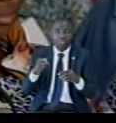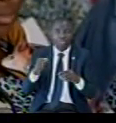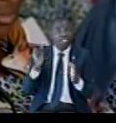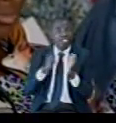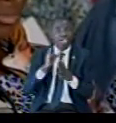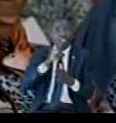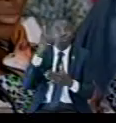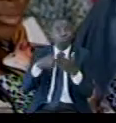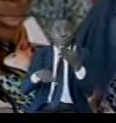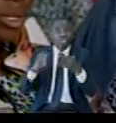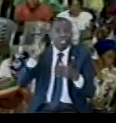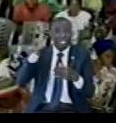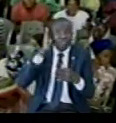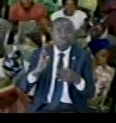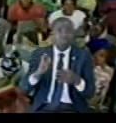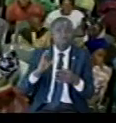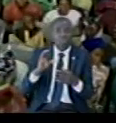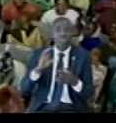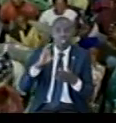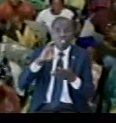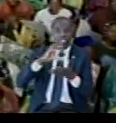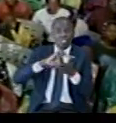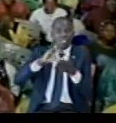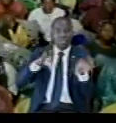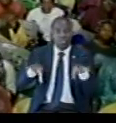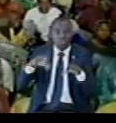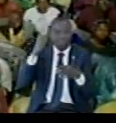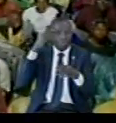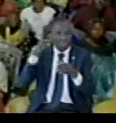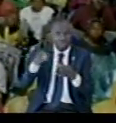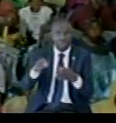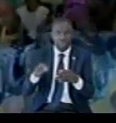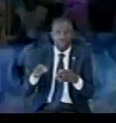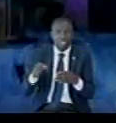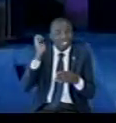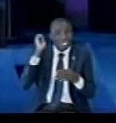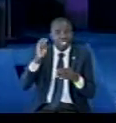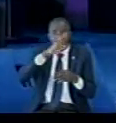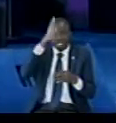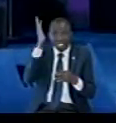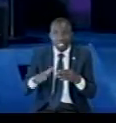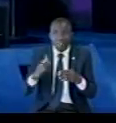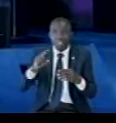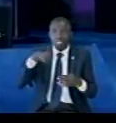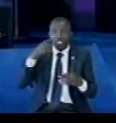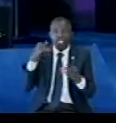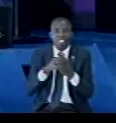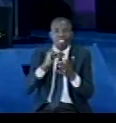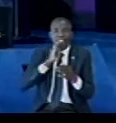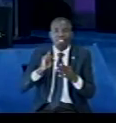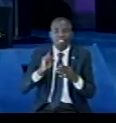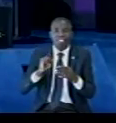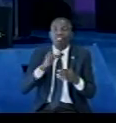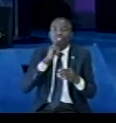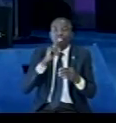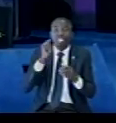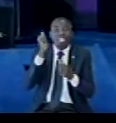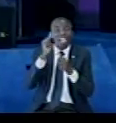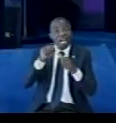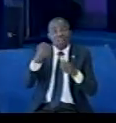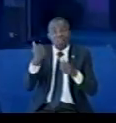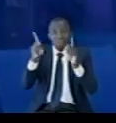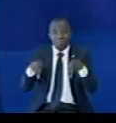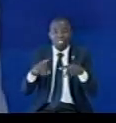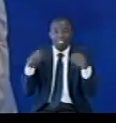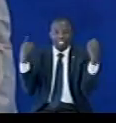what he will do for you. But he owned up. He didn't say it's somebody else's transgression,